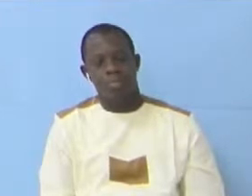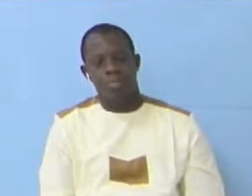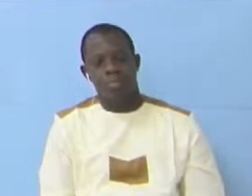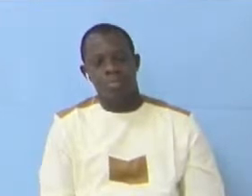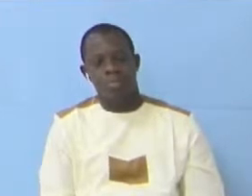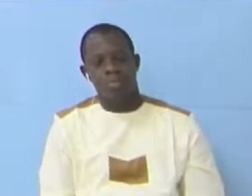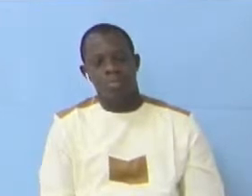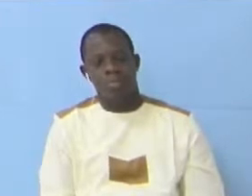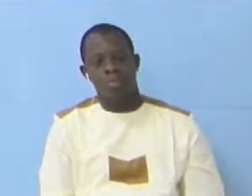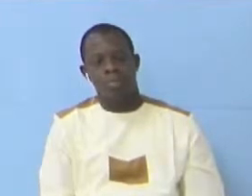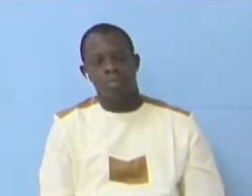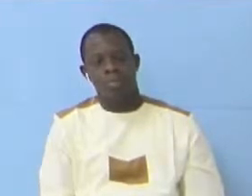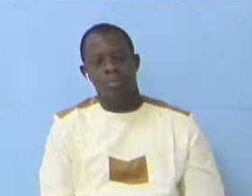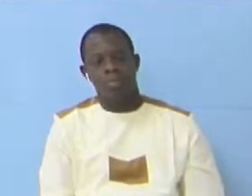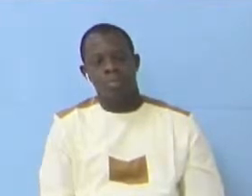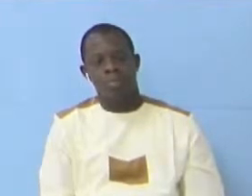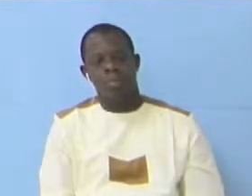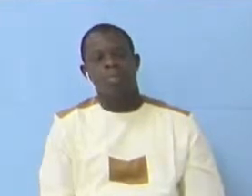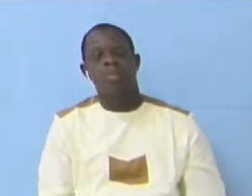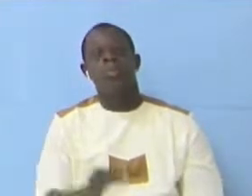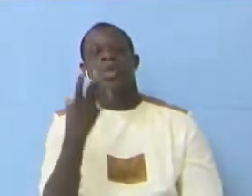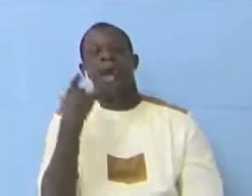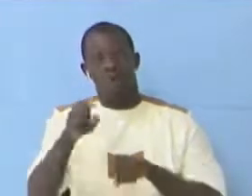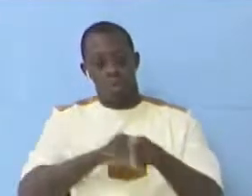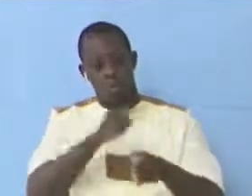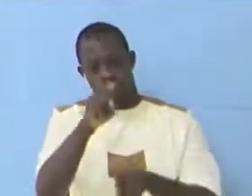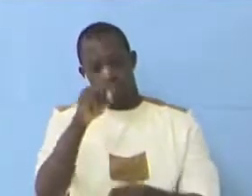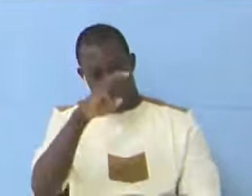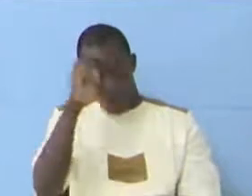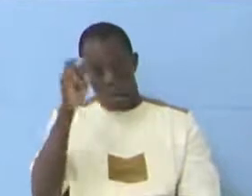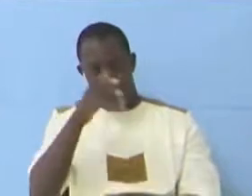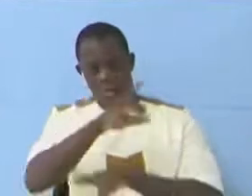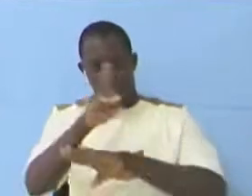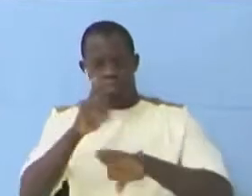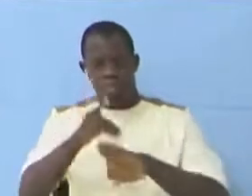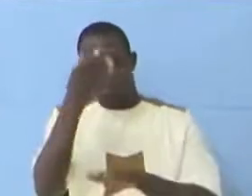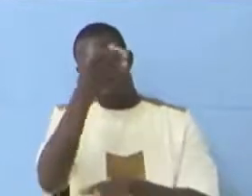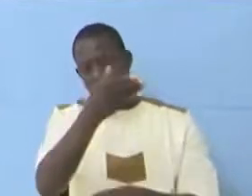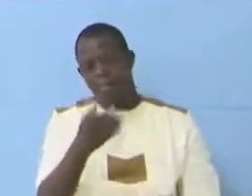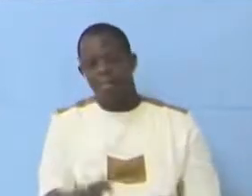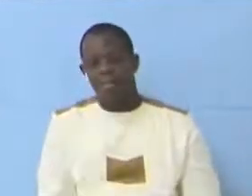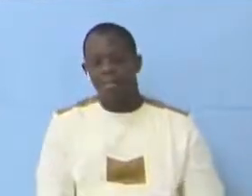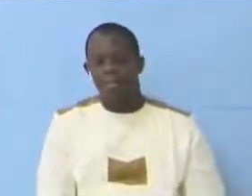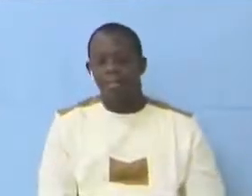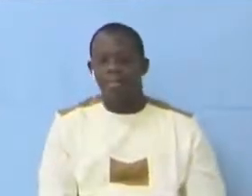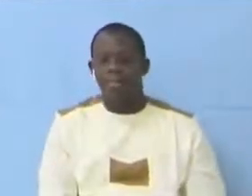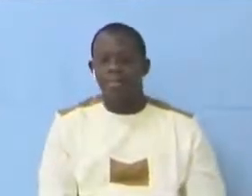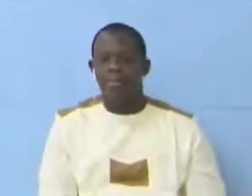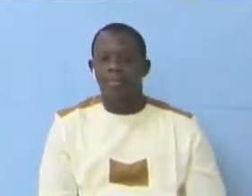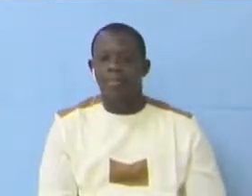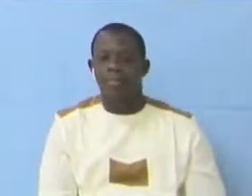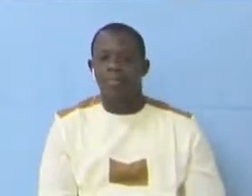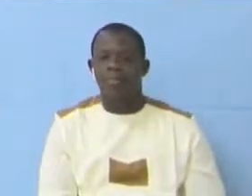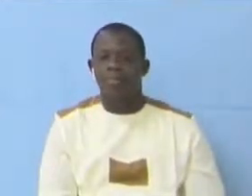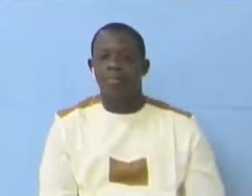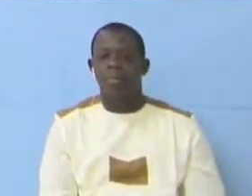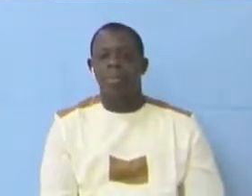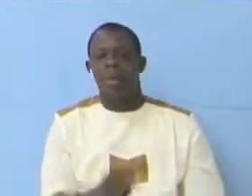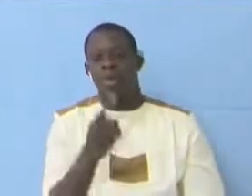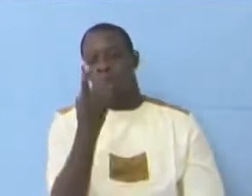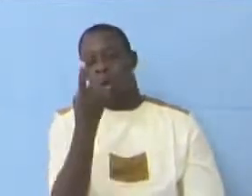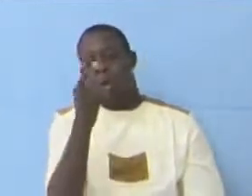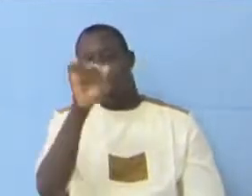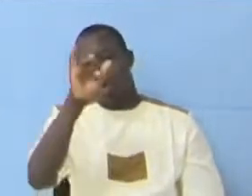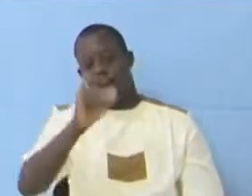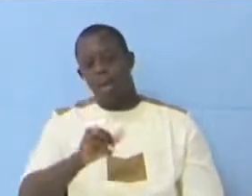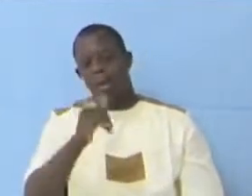Bissau. And how long did you serve there? ñaata diir nga fa nekk. 1 year, 6 months. I